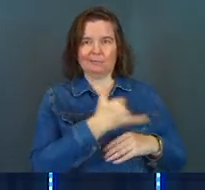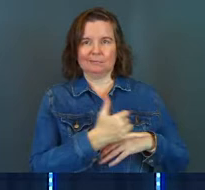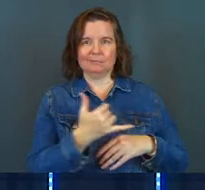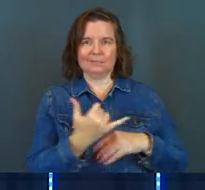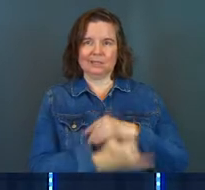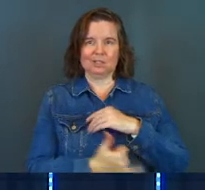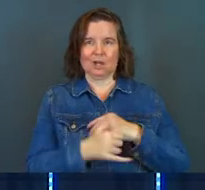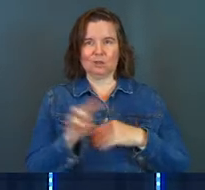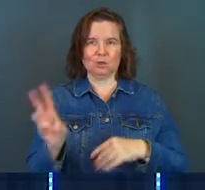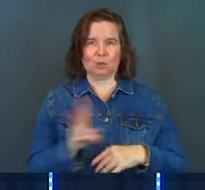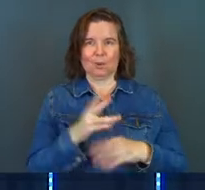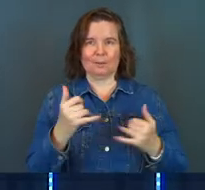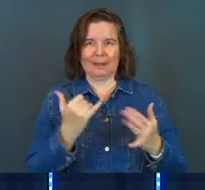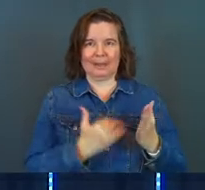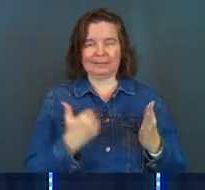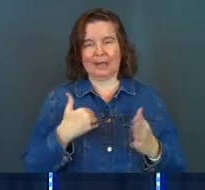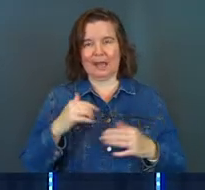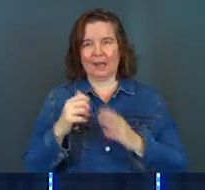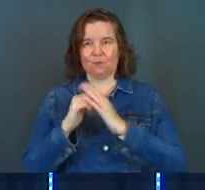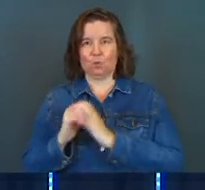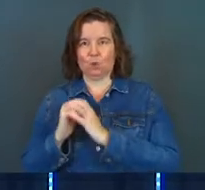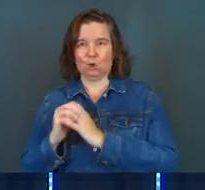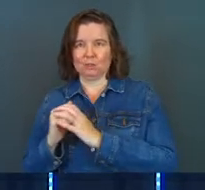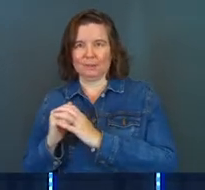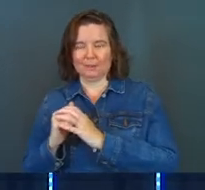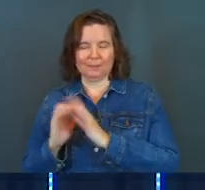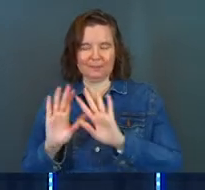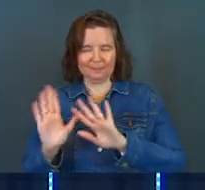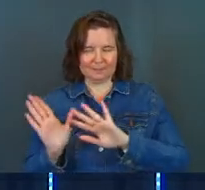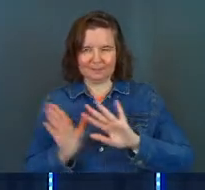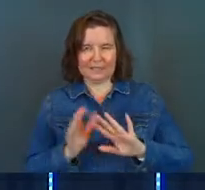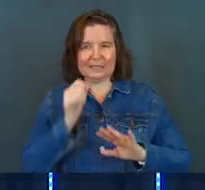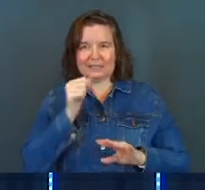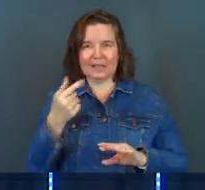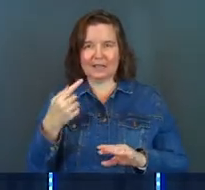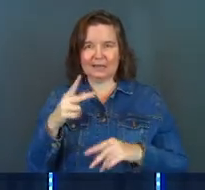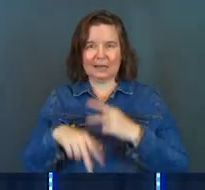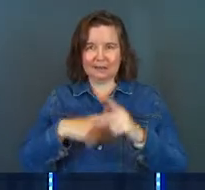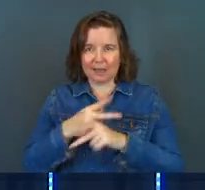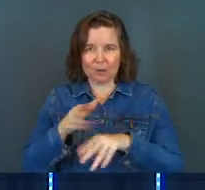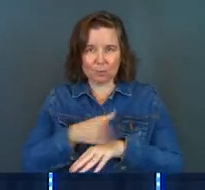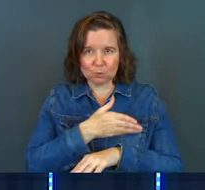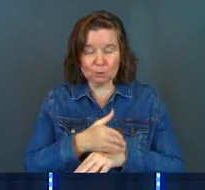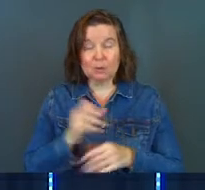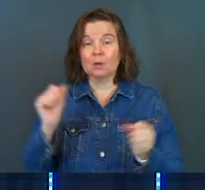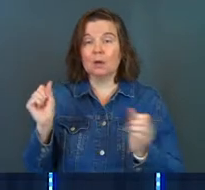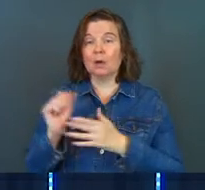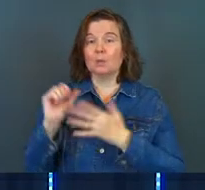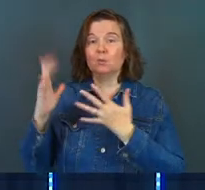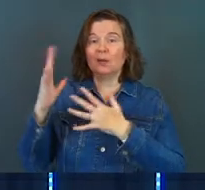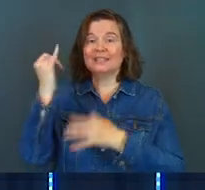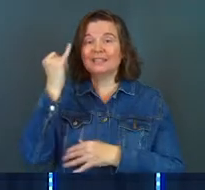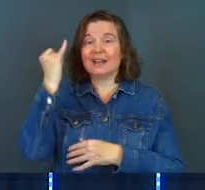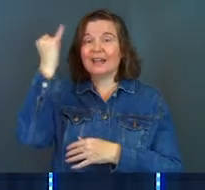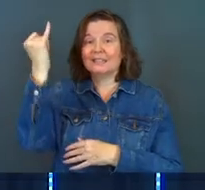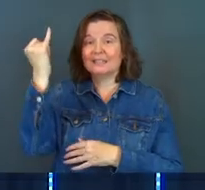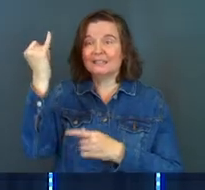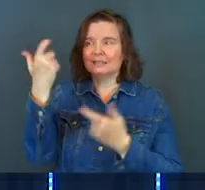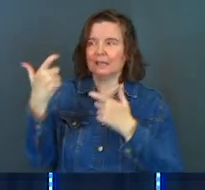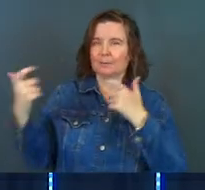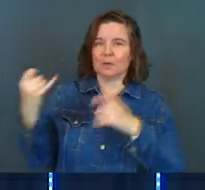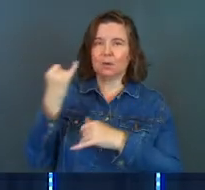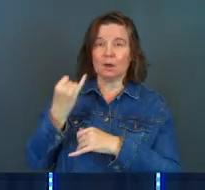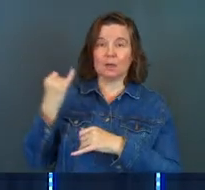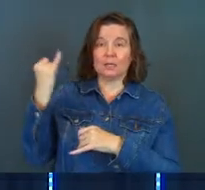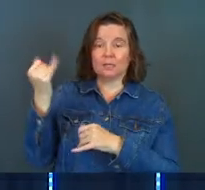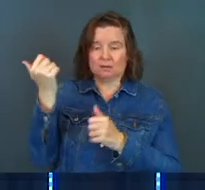western like playlist, I've also got worship playlist, right? It's not a genre of music. Praise is this idea, it's this bigger